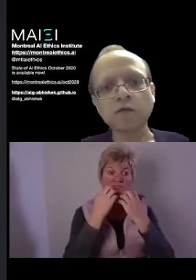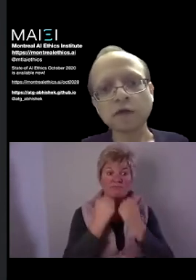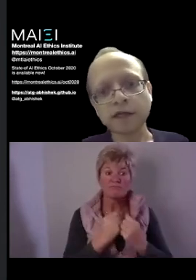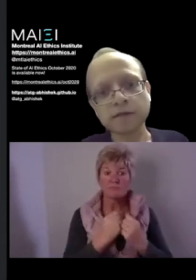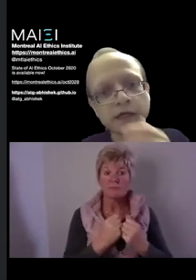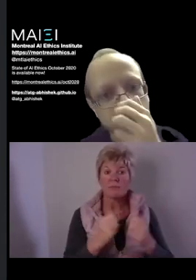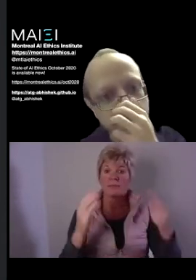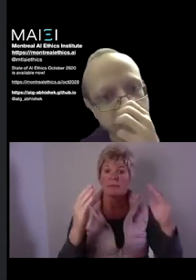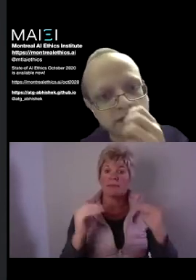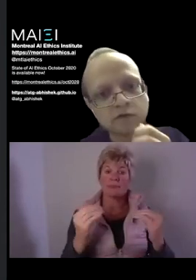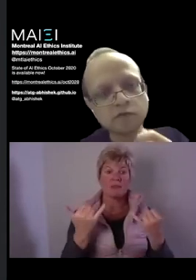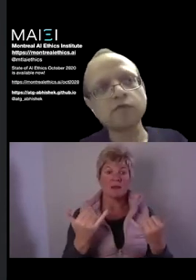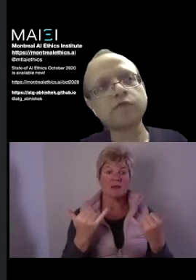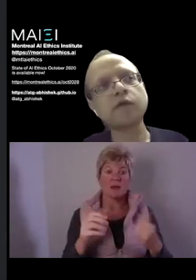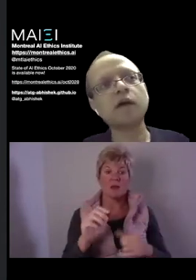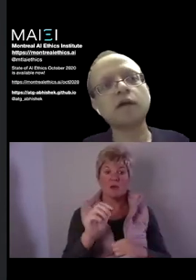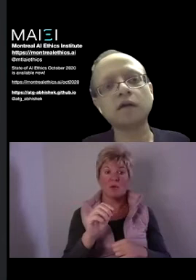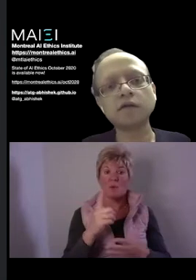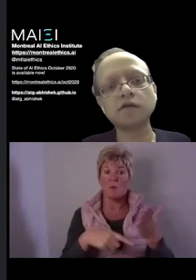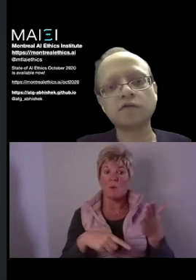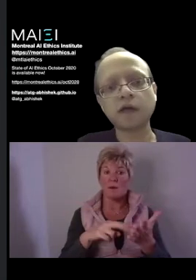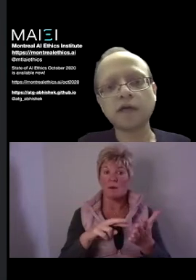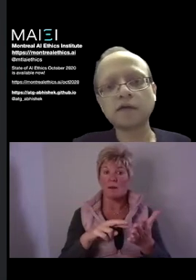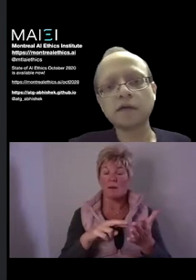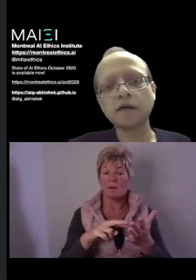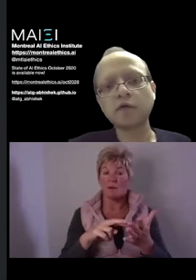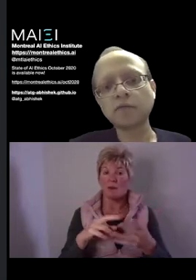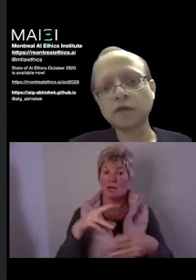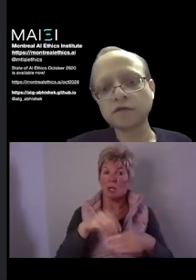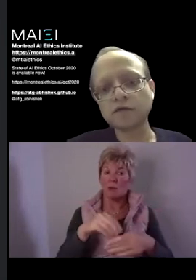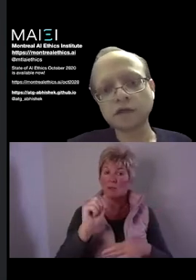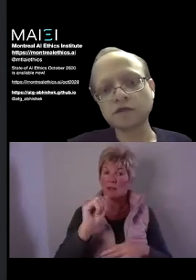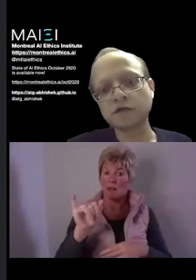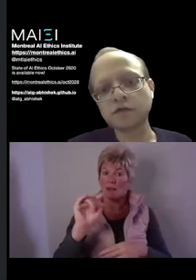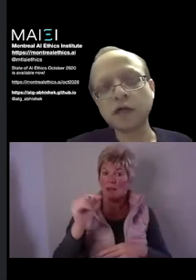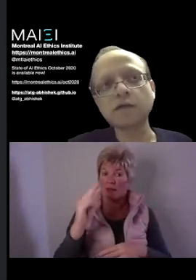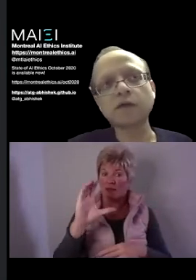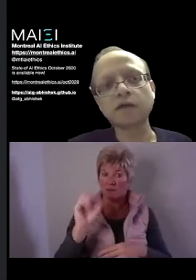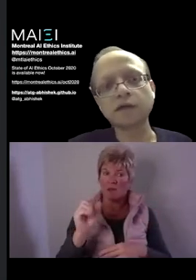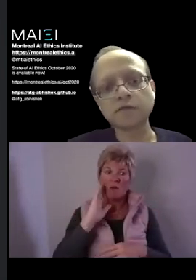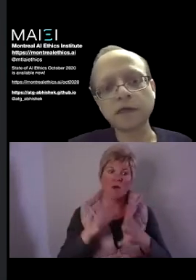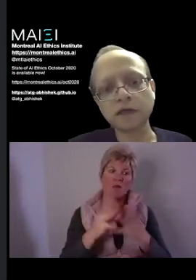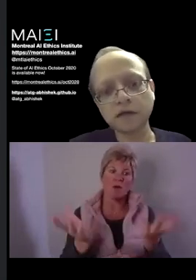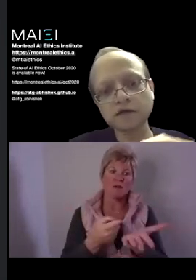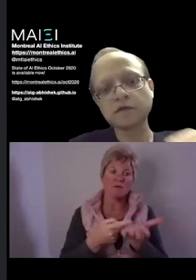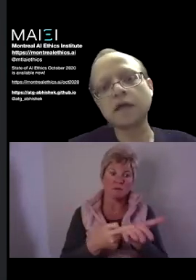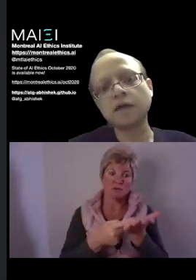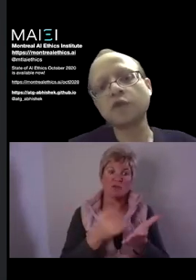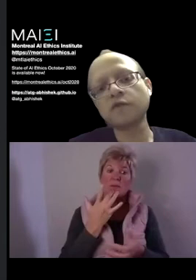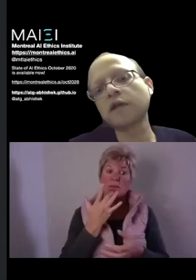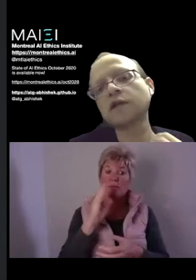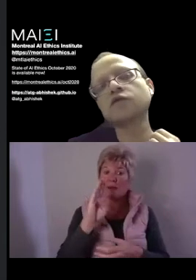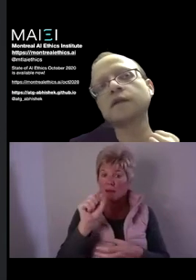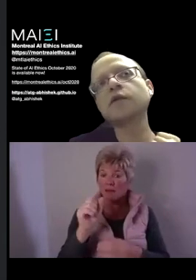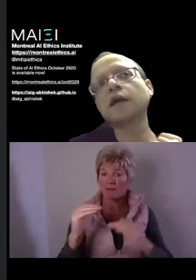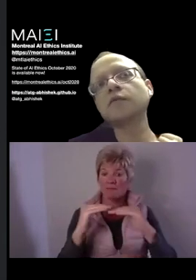So what makes up AI ethics? And I know we've, had quite a bit of discussion around bias and fairness last week. And I'll just